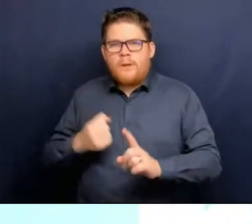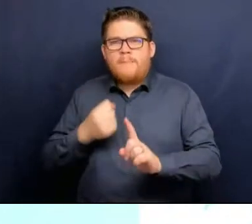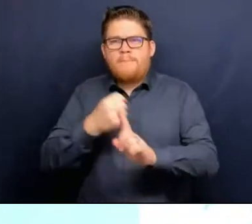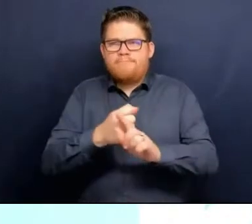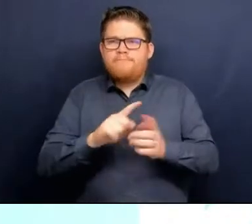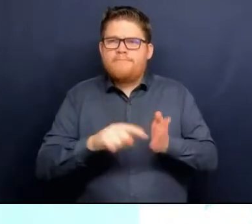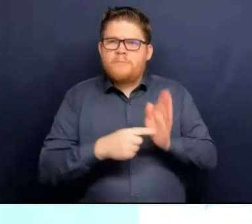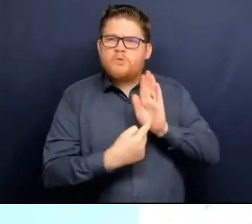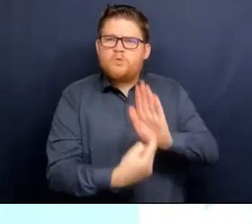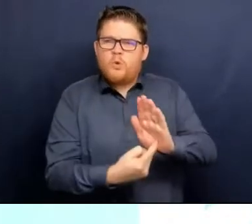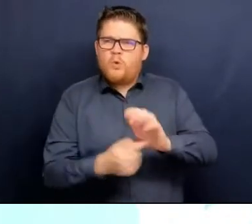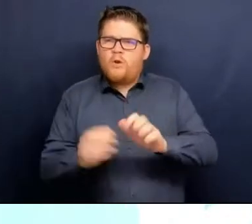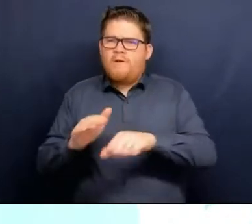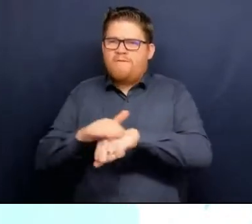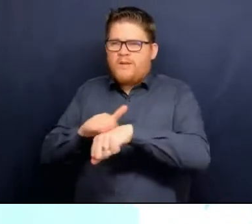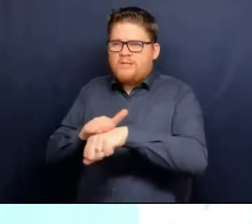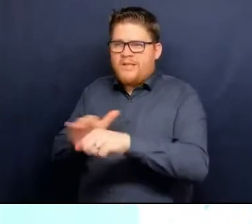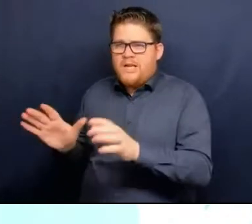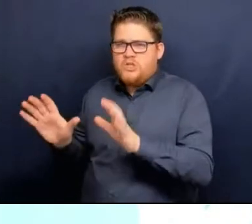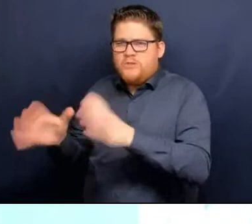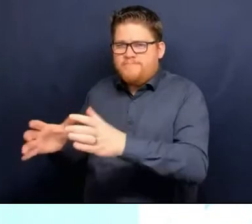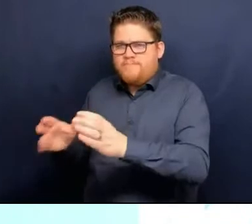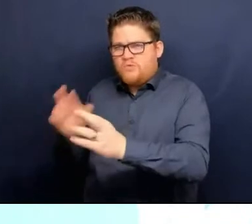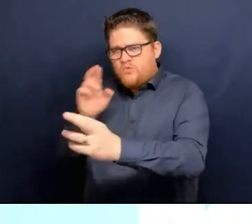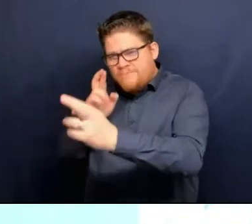Nations people are respected, upheld